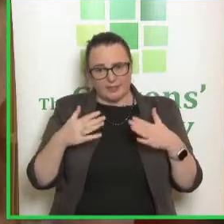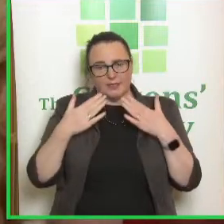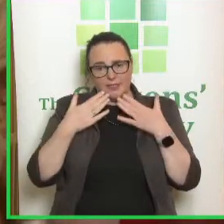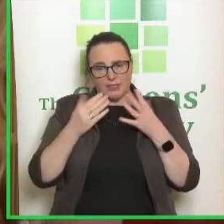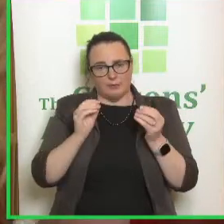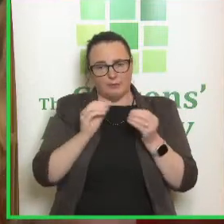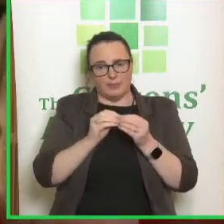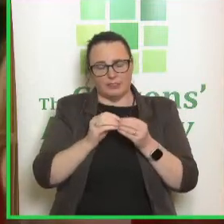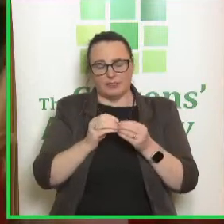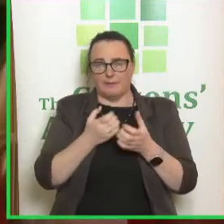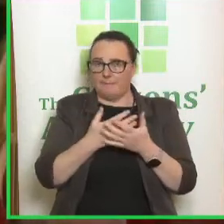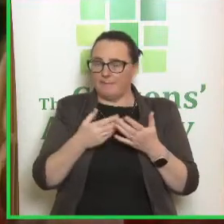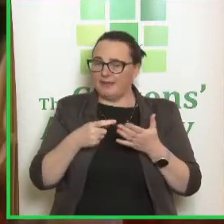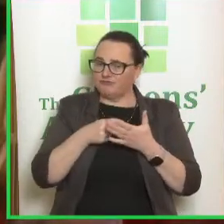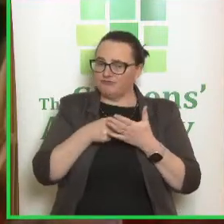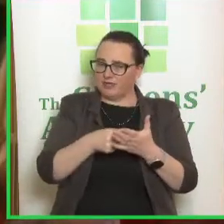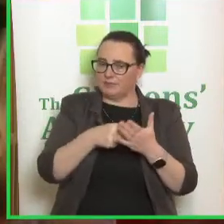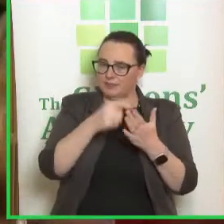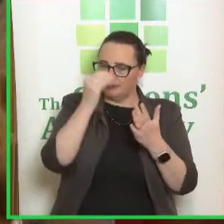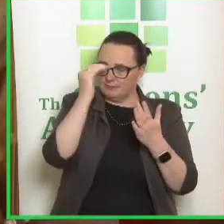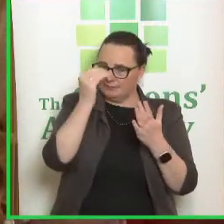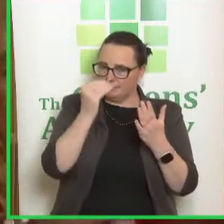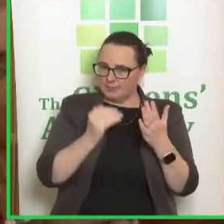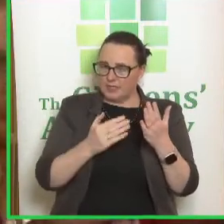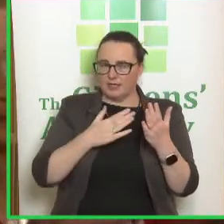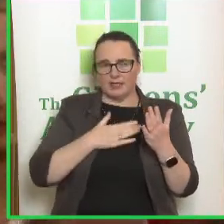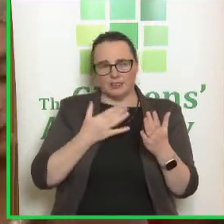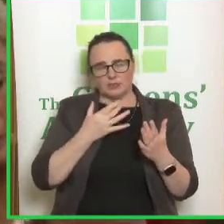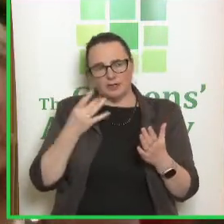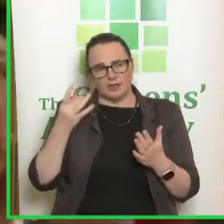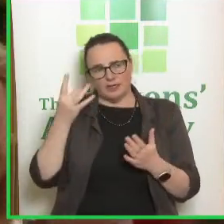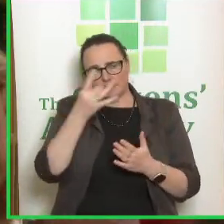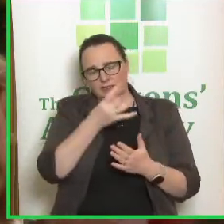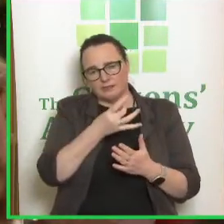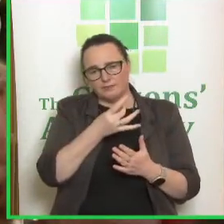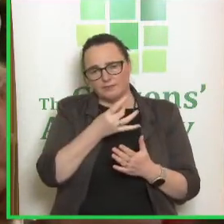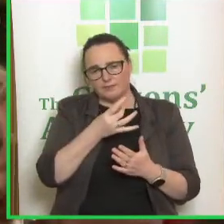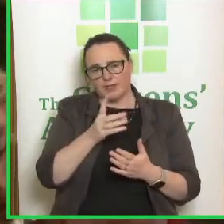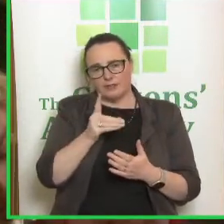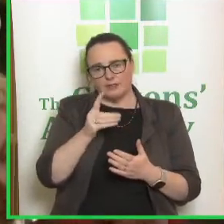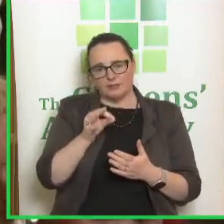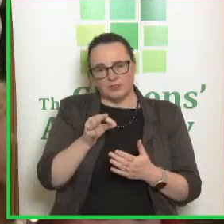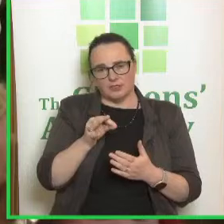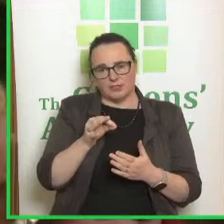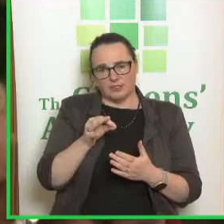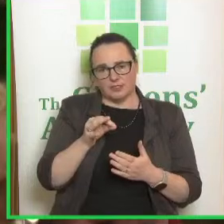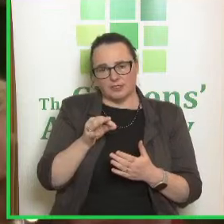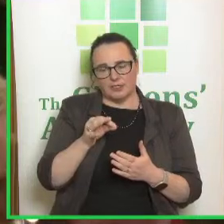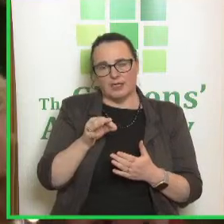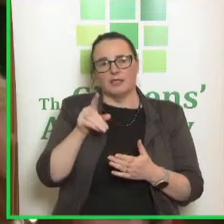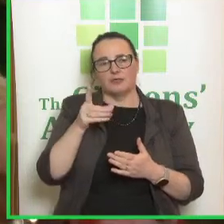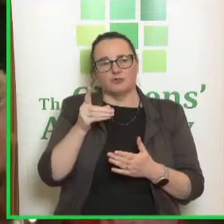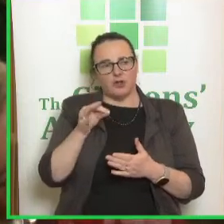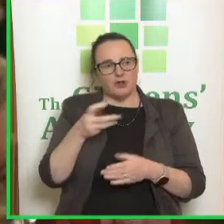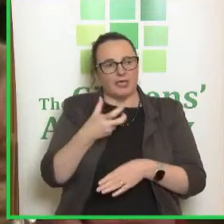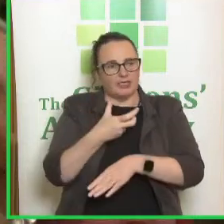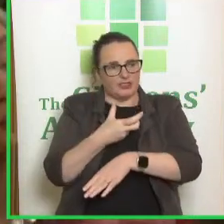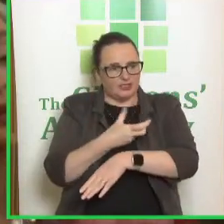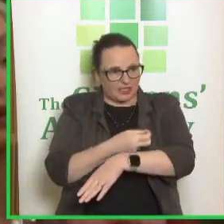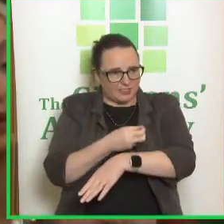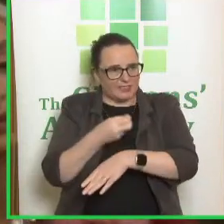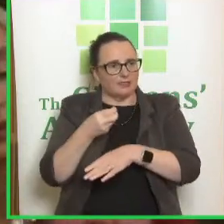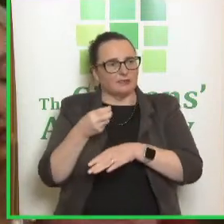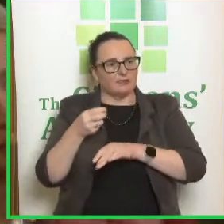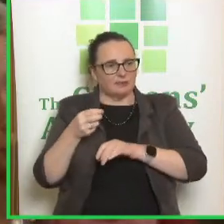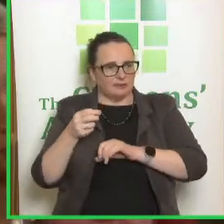that you highlighted many recommendations. I would like to ask about the drug safe injecting facilities. I mean, we've had a